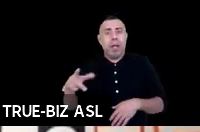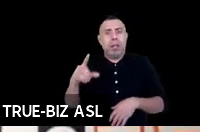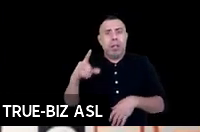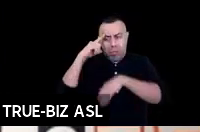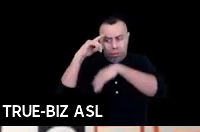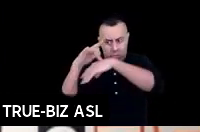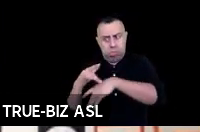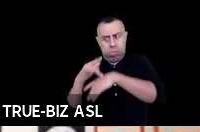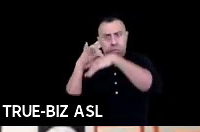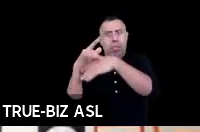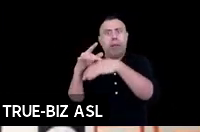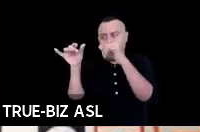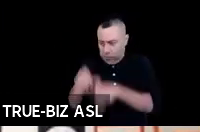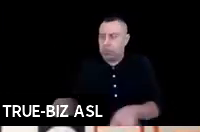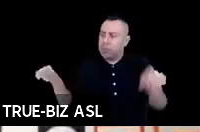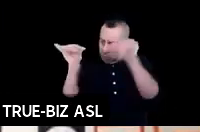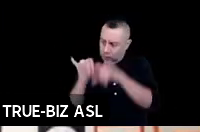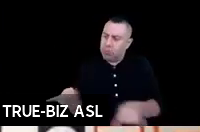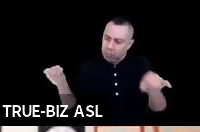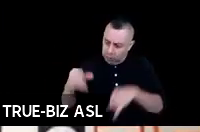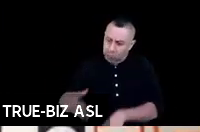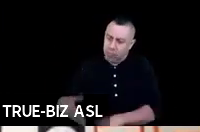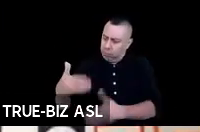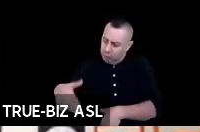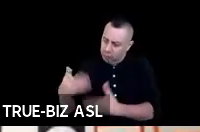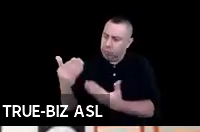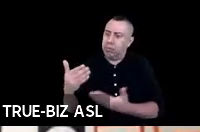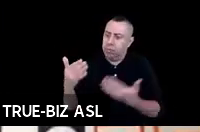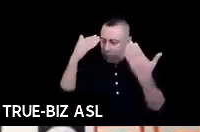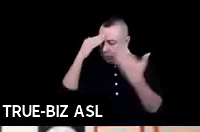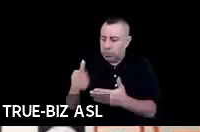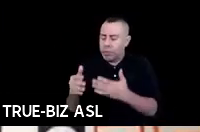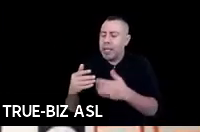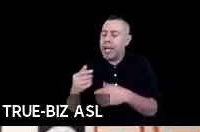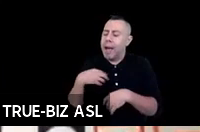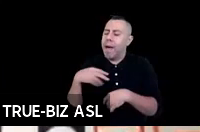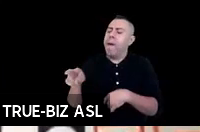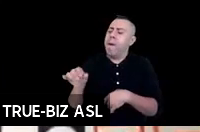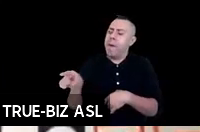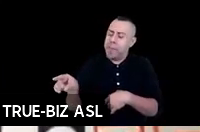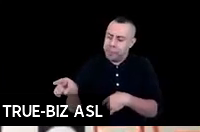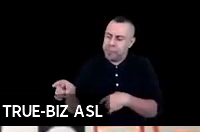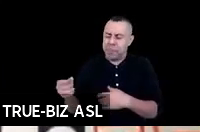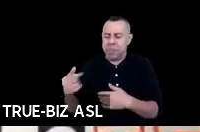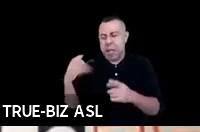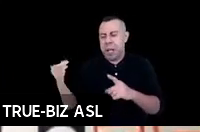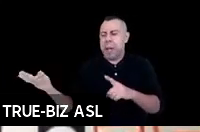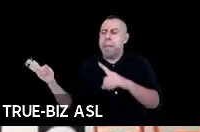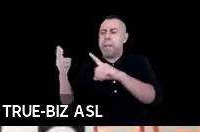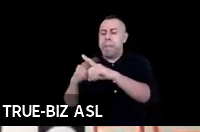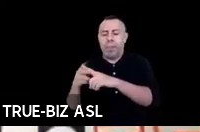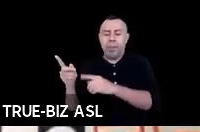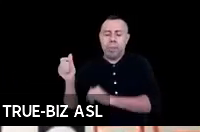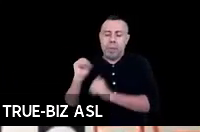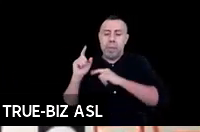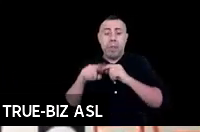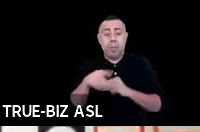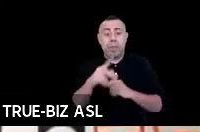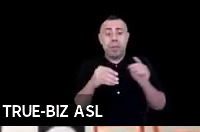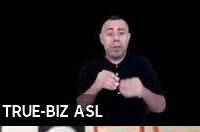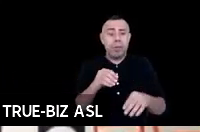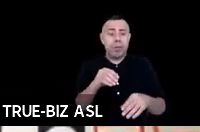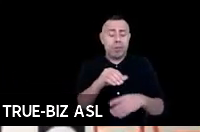And that kind of came to the idea of a lot of people on the spectrum have these very specific interest areas. Personally, myself, you know, I was really into